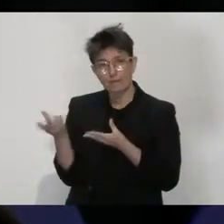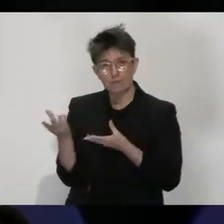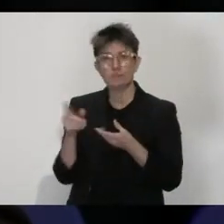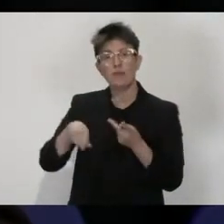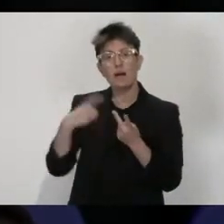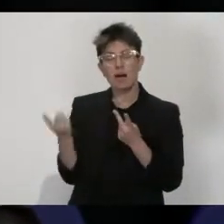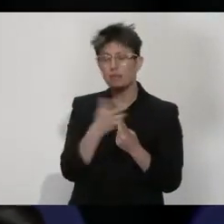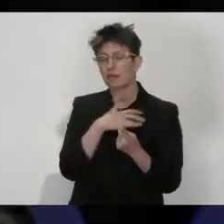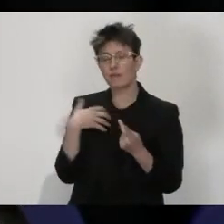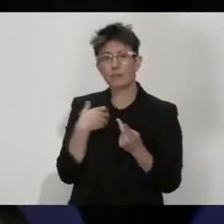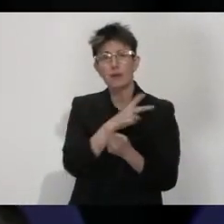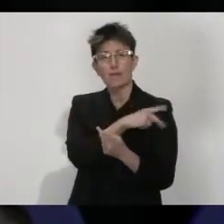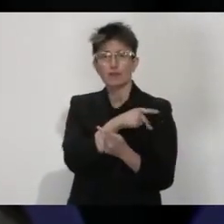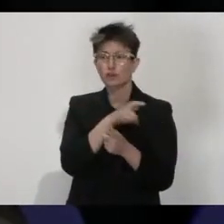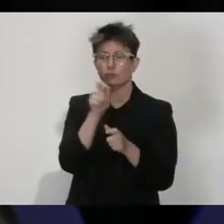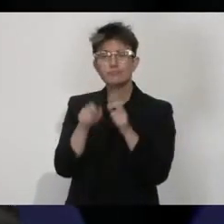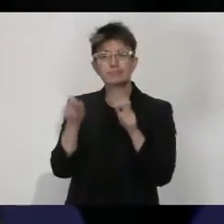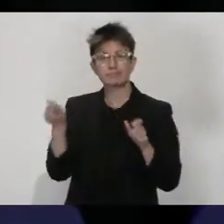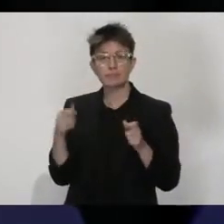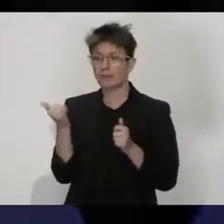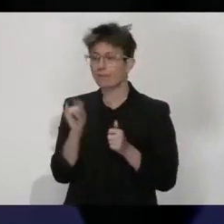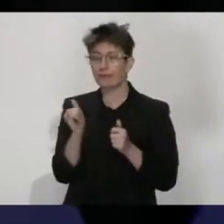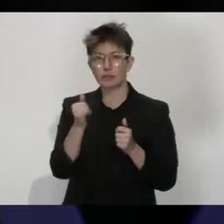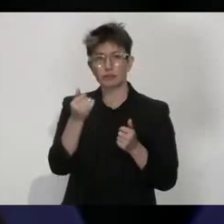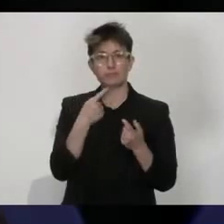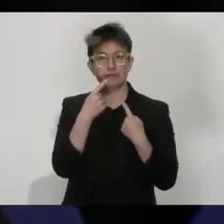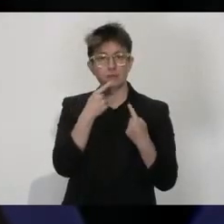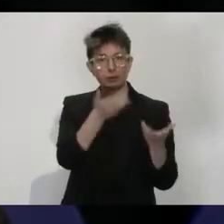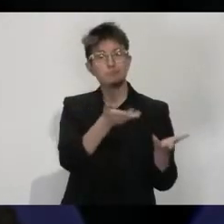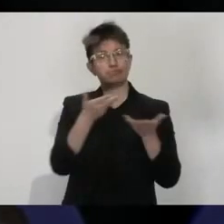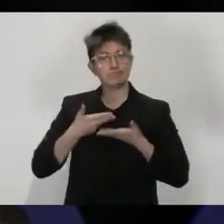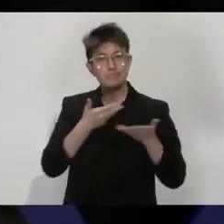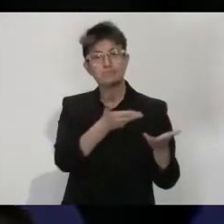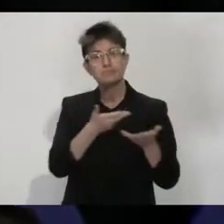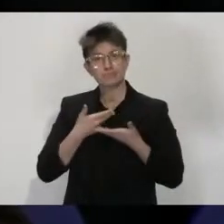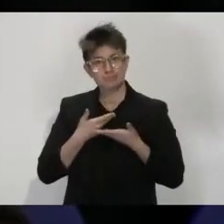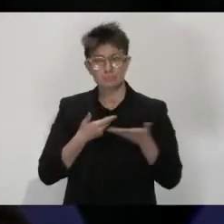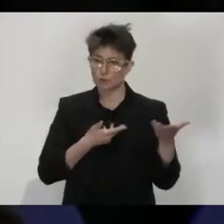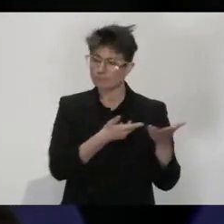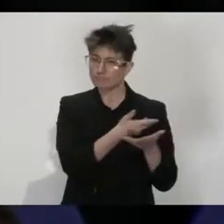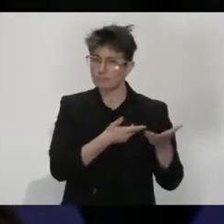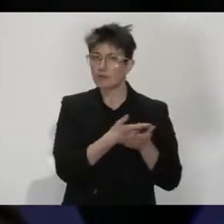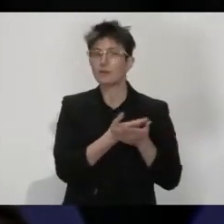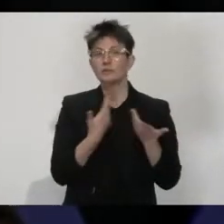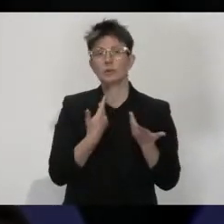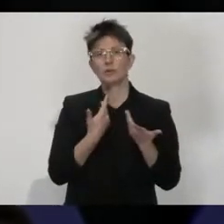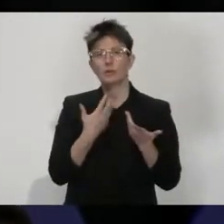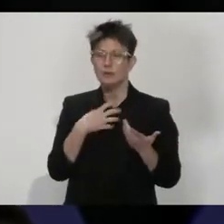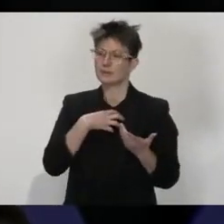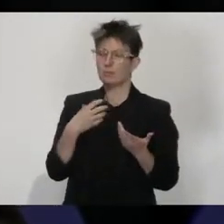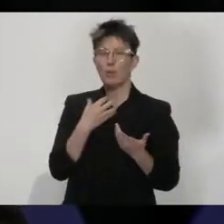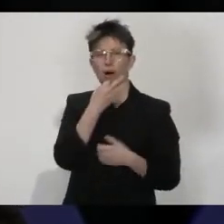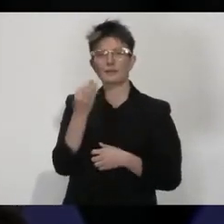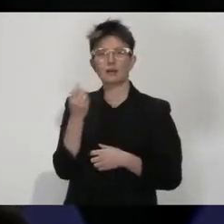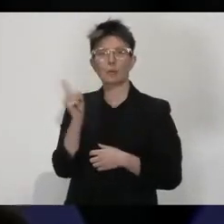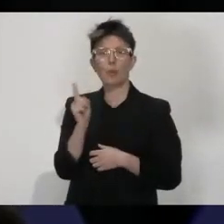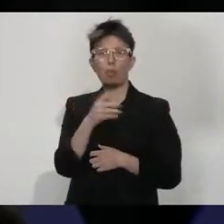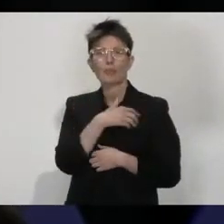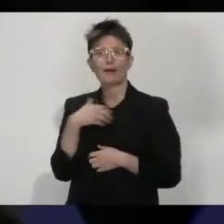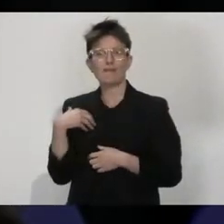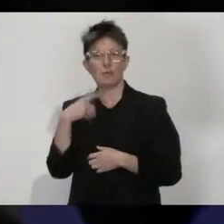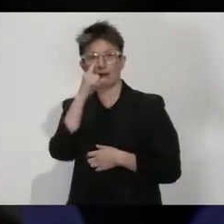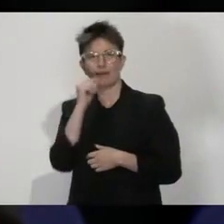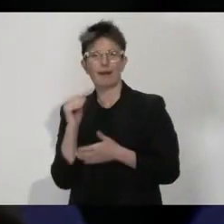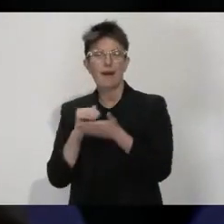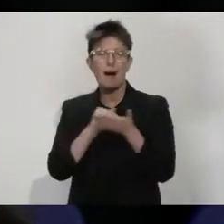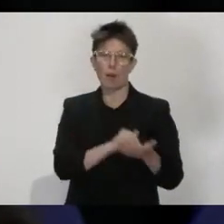the GCSB role is mostly about their capability that they can bring to this rather than the specific fact that a private company has